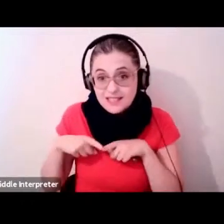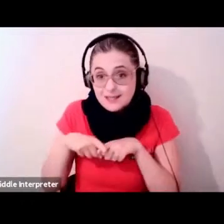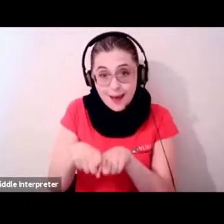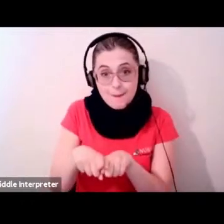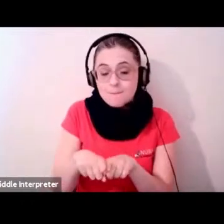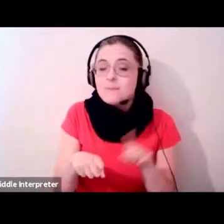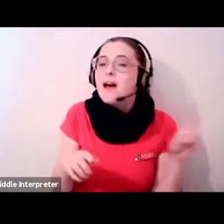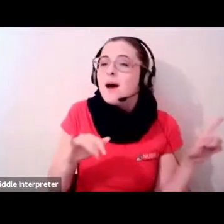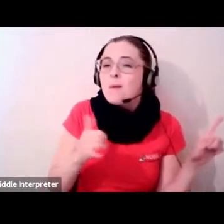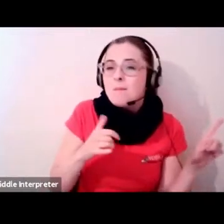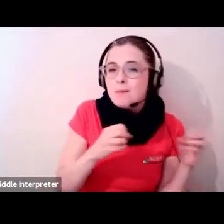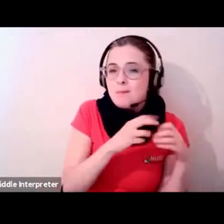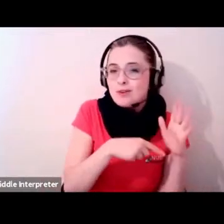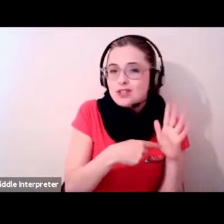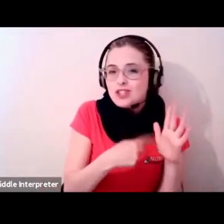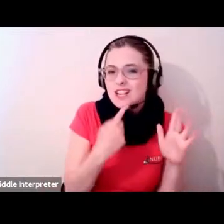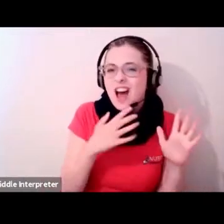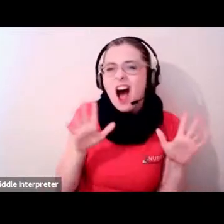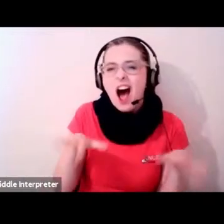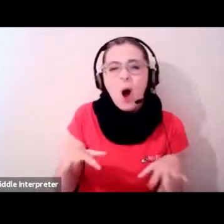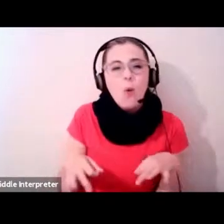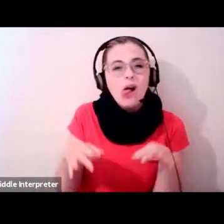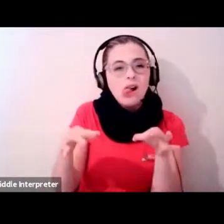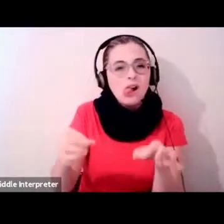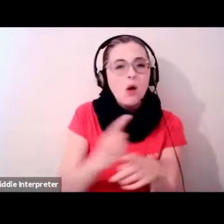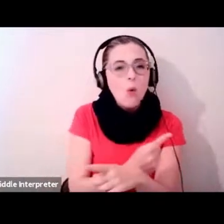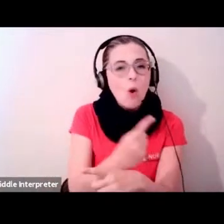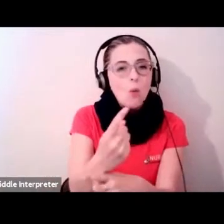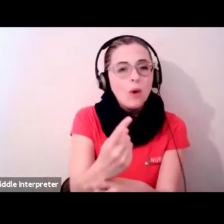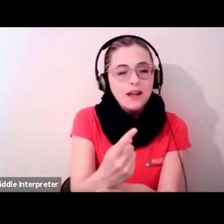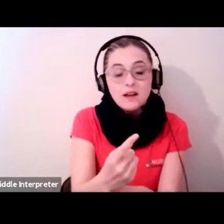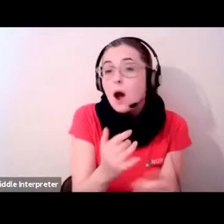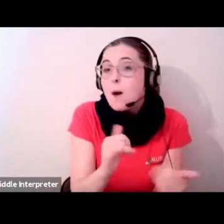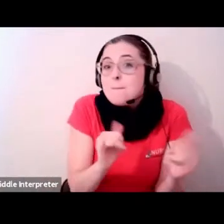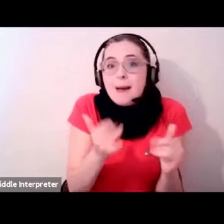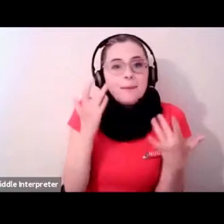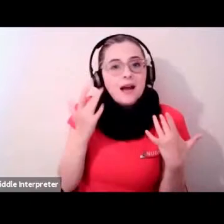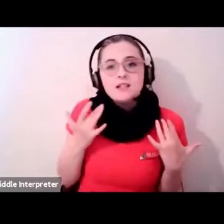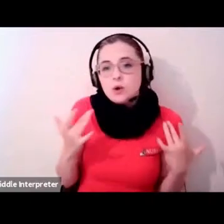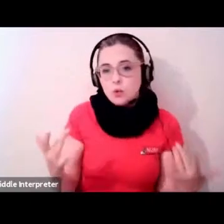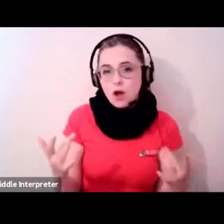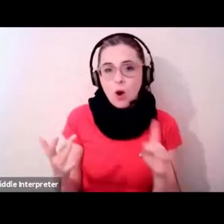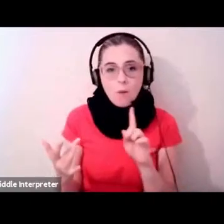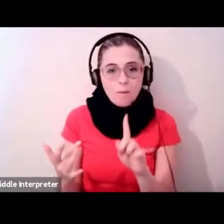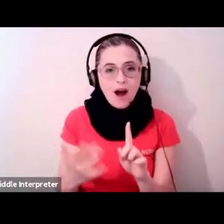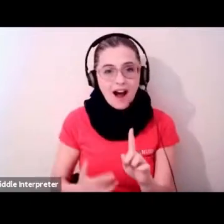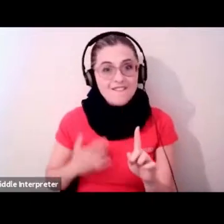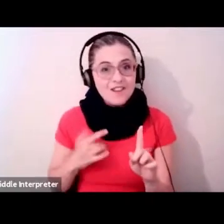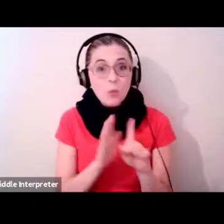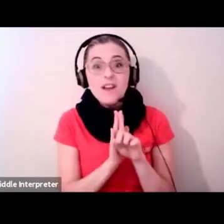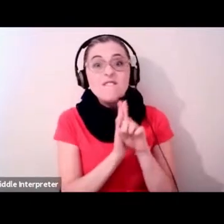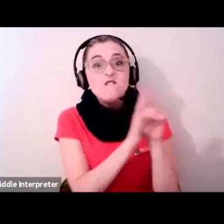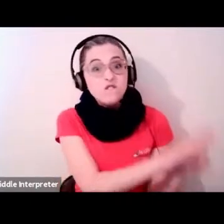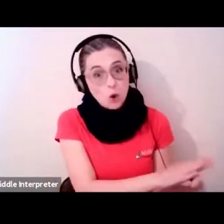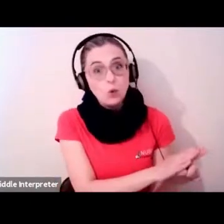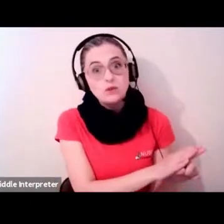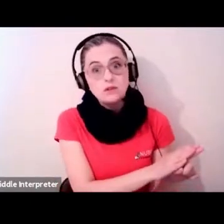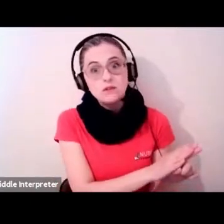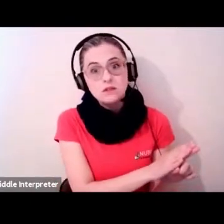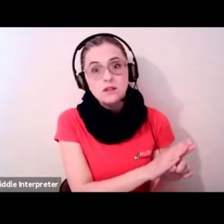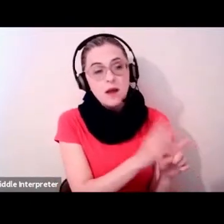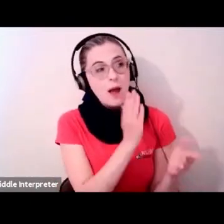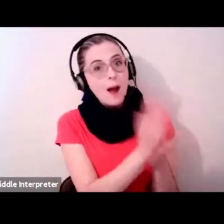was thinking he would leave it a week and then close schools. It might have been something like that. But I think we forced his hand.